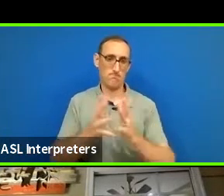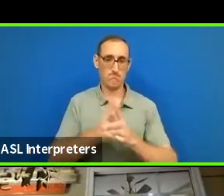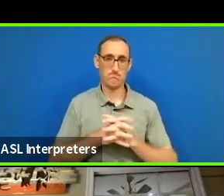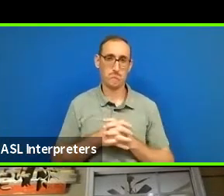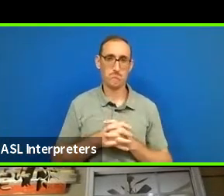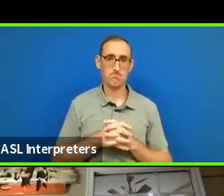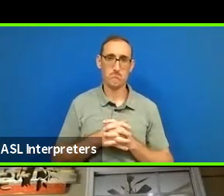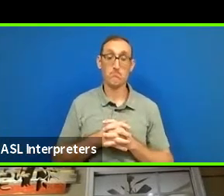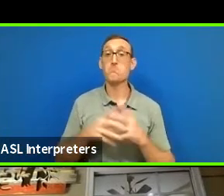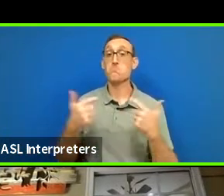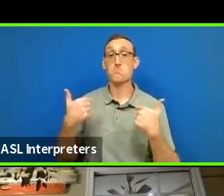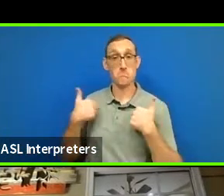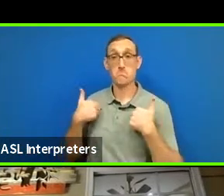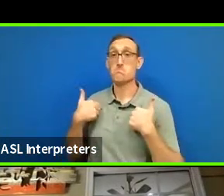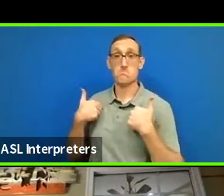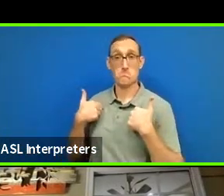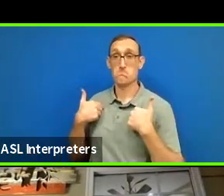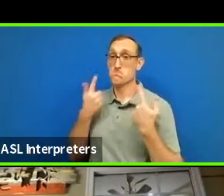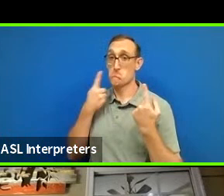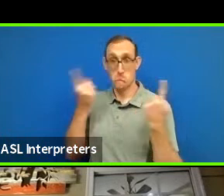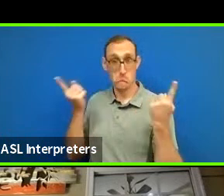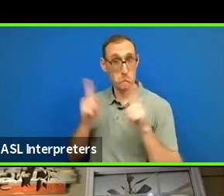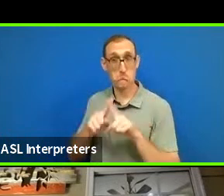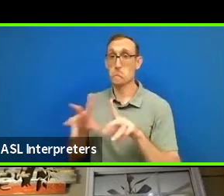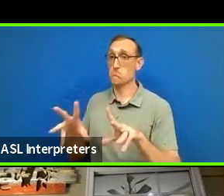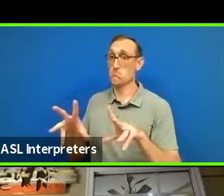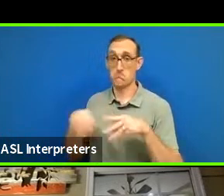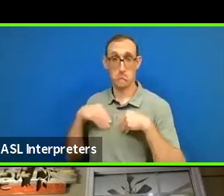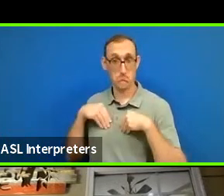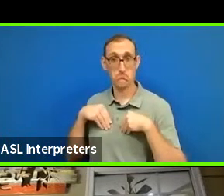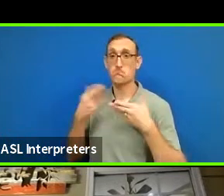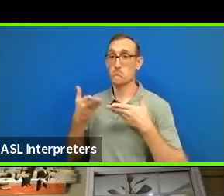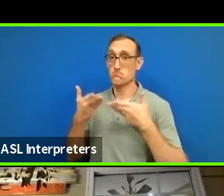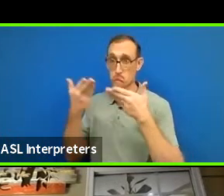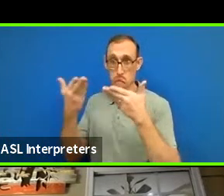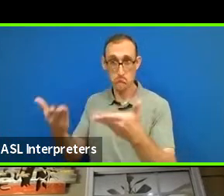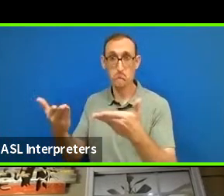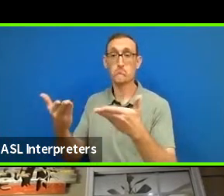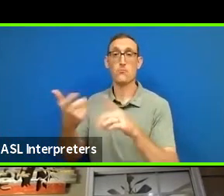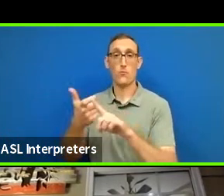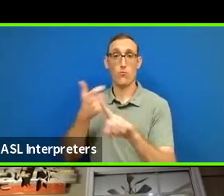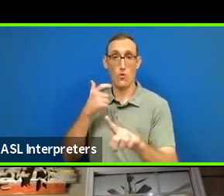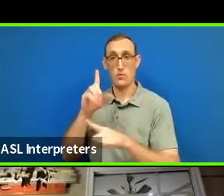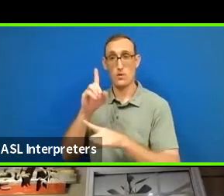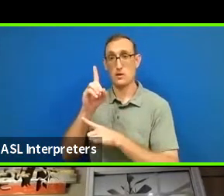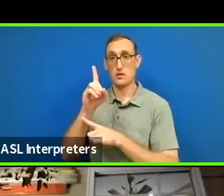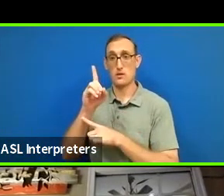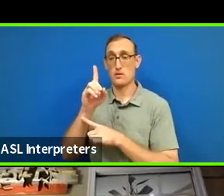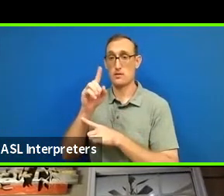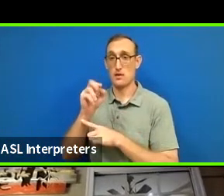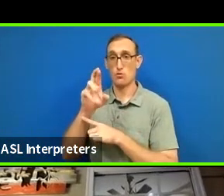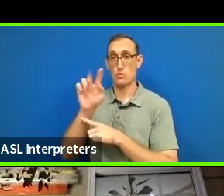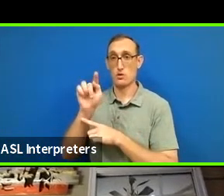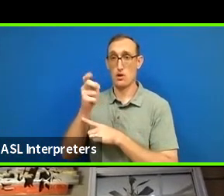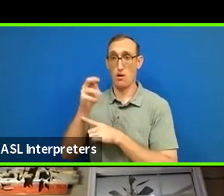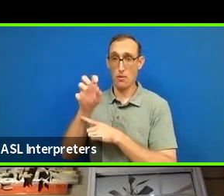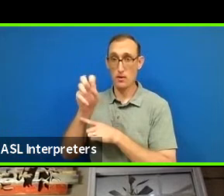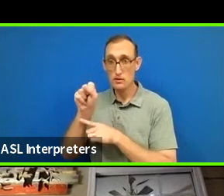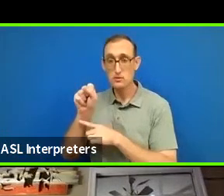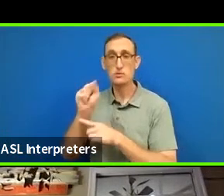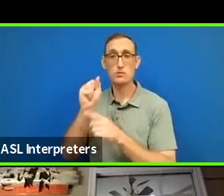I move that we accept the recommendation of Dr. Thomas for the approval of the purchase of student